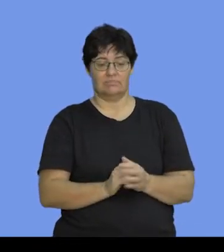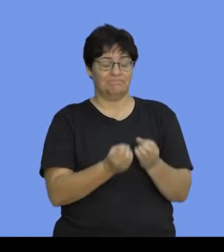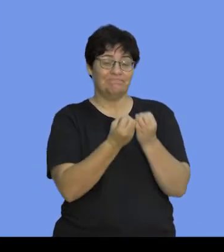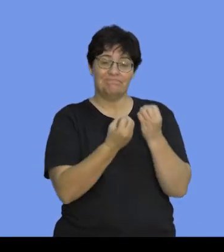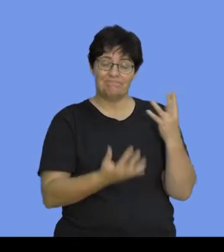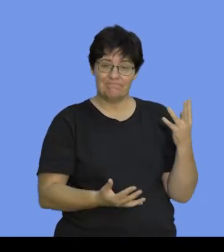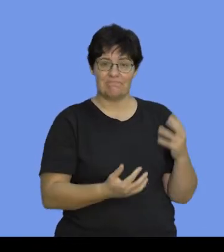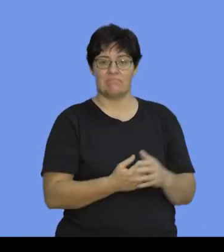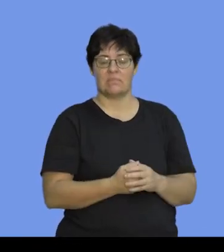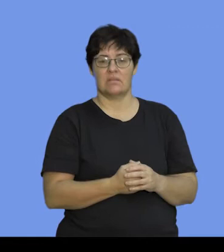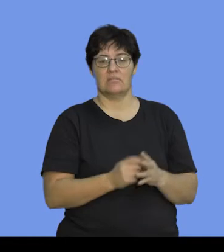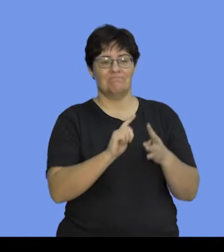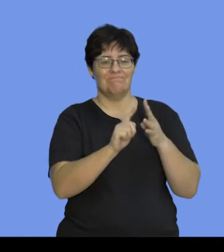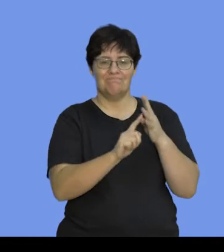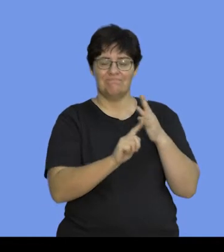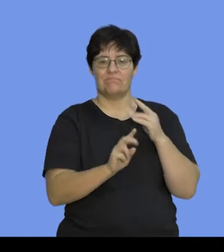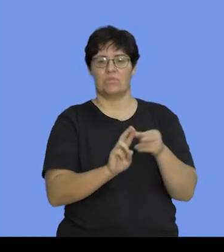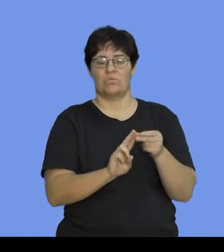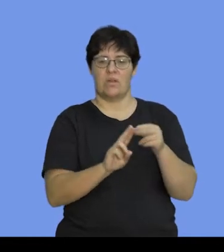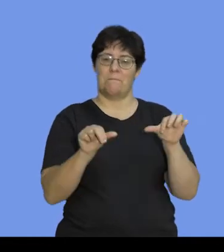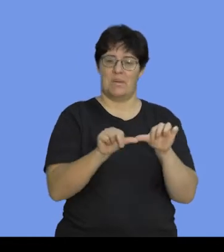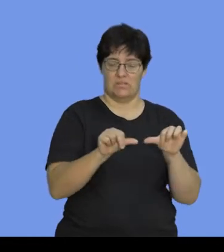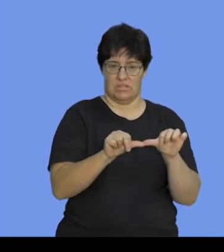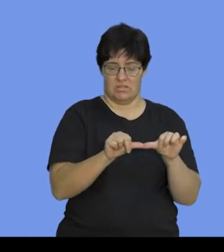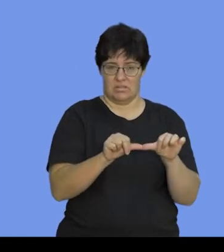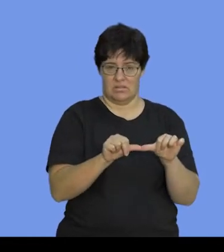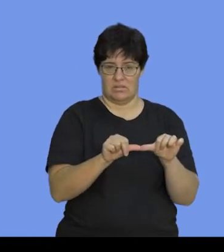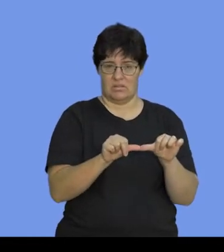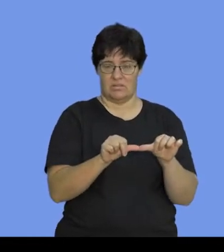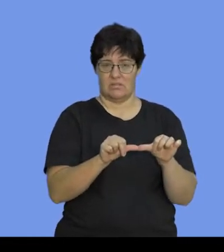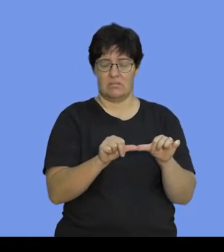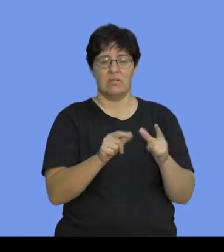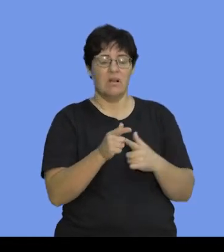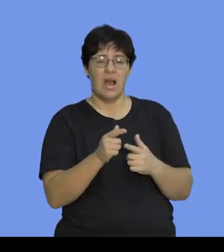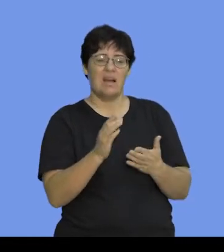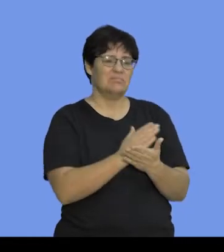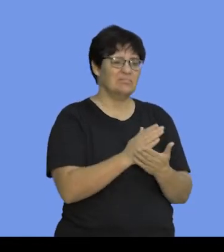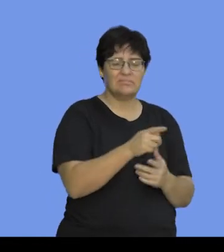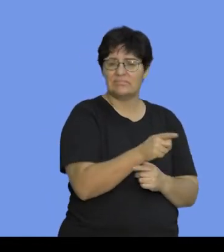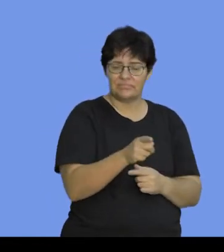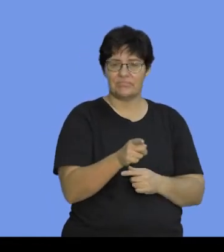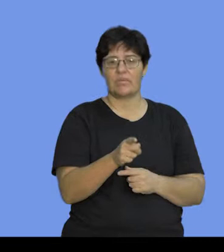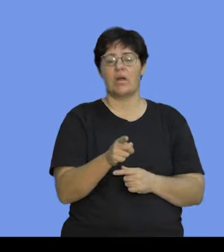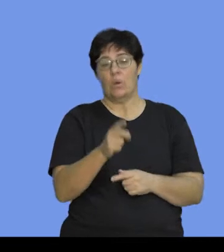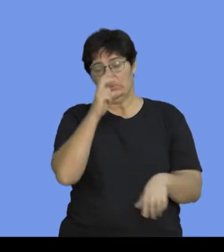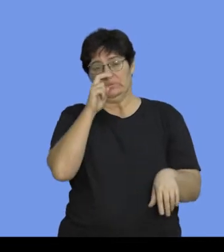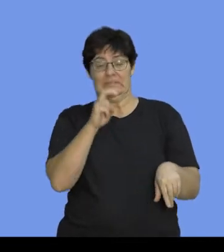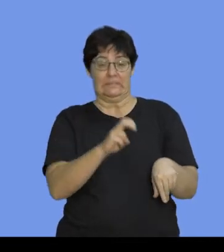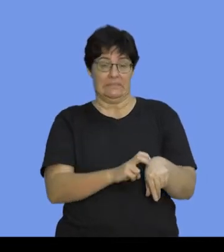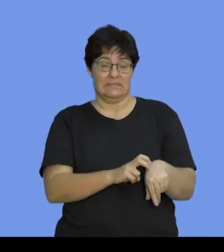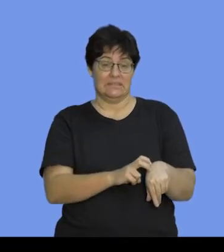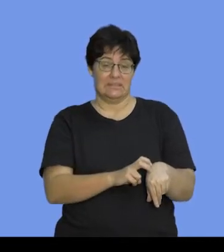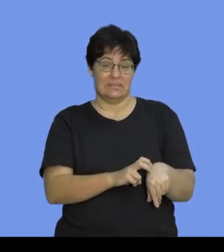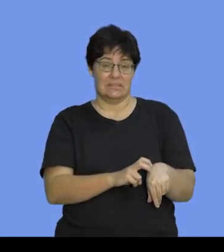multiple types of units for measurement, and at some point or the other, it may be very necessary for us